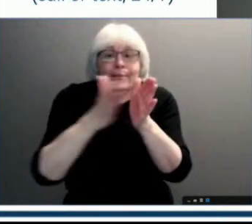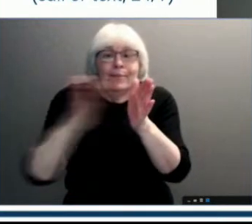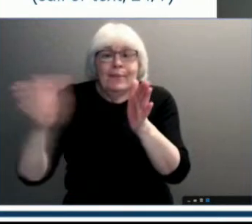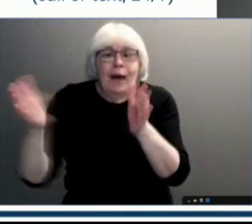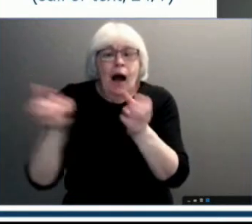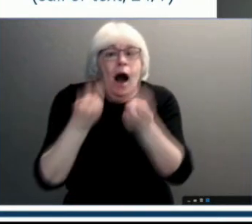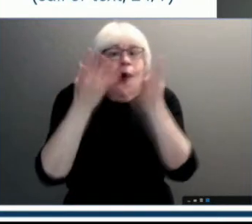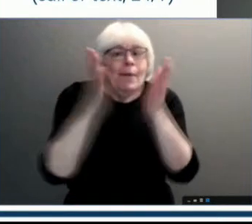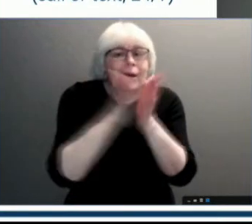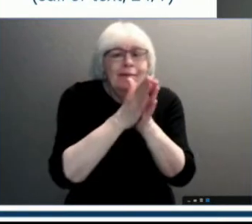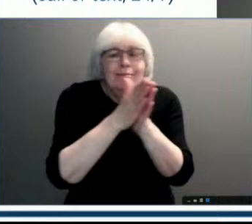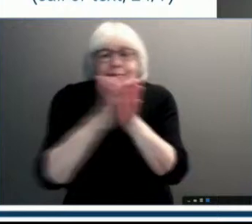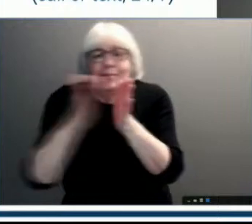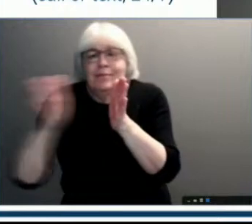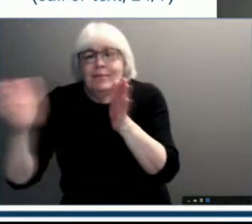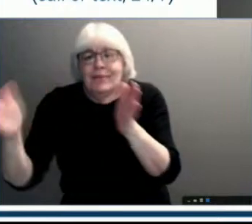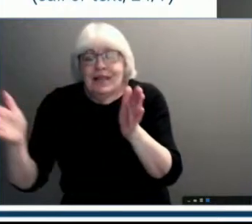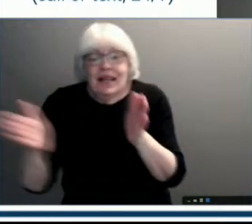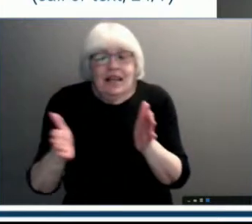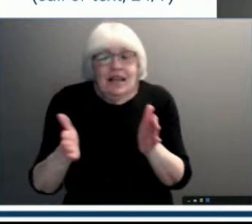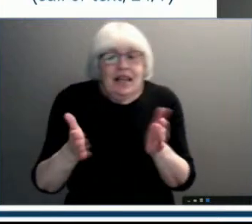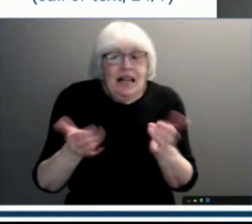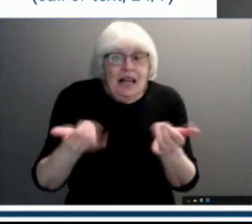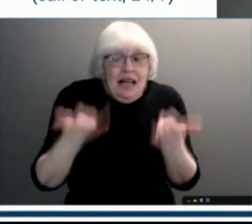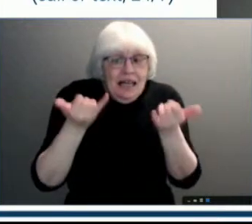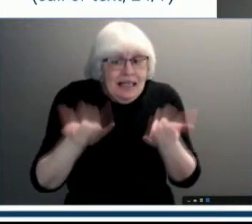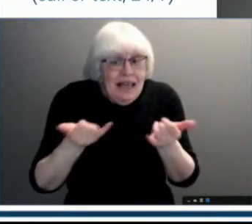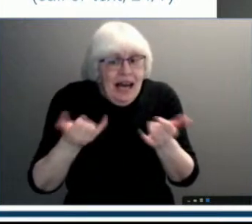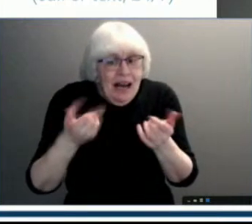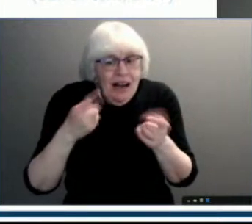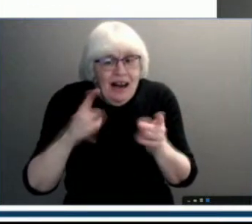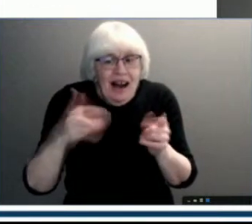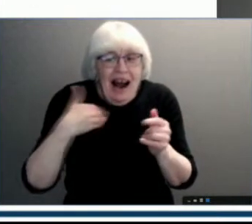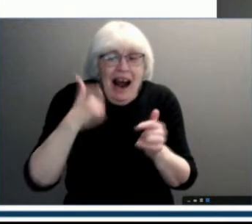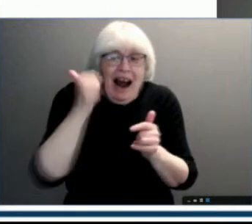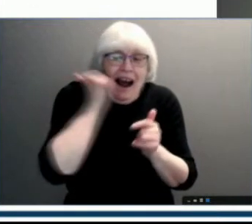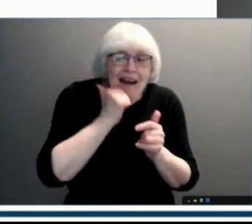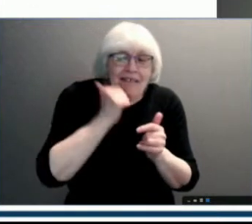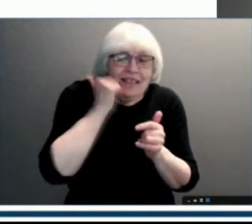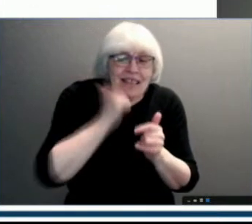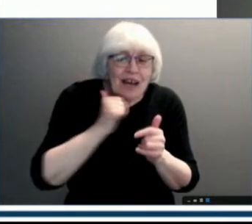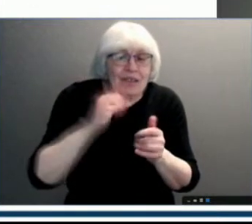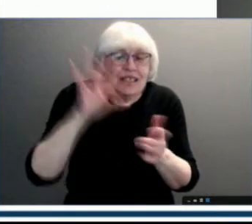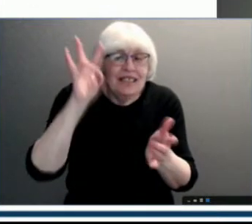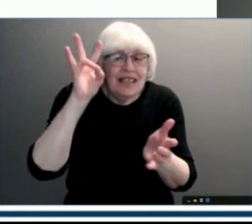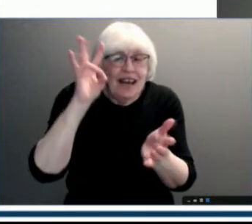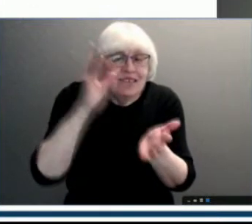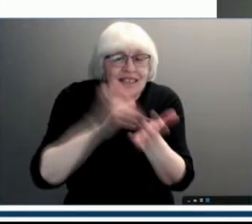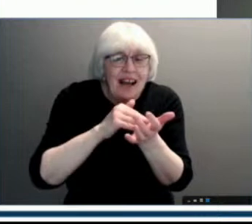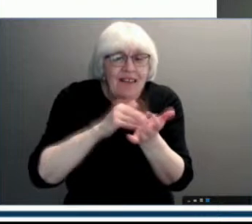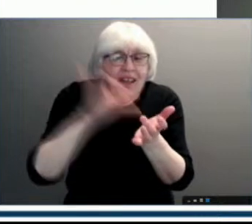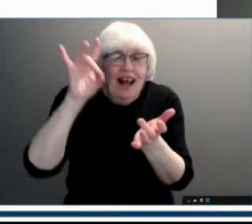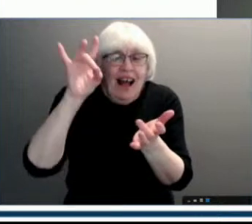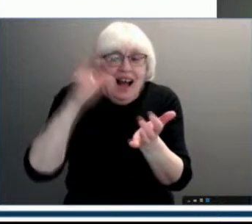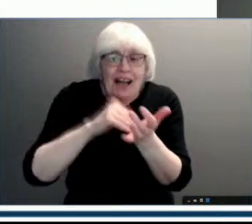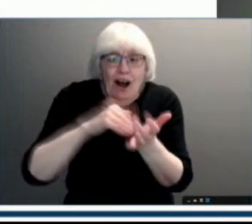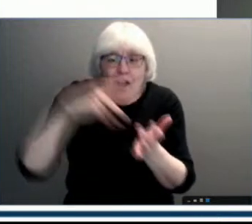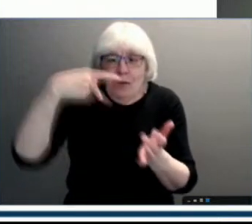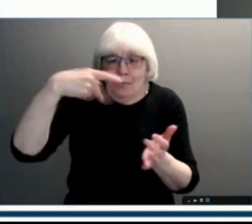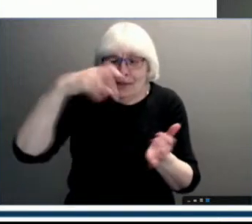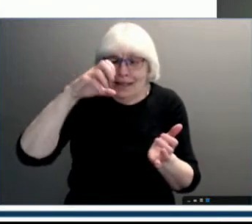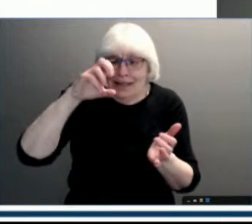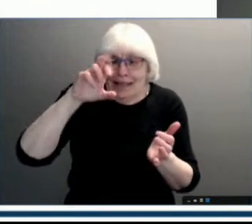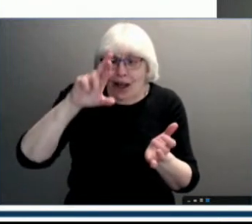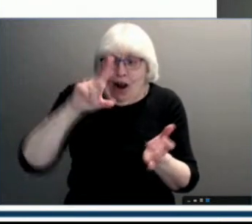doing 8,000 PCR tests a day, which is more than adequate to be able to tell where we are at on